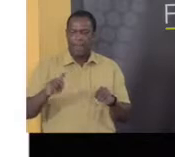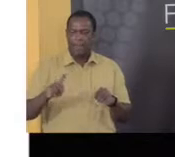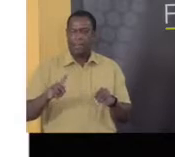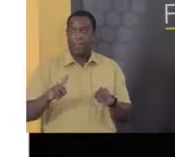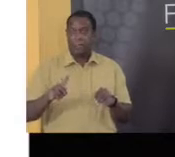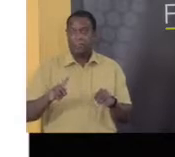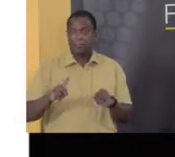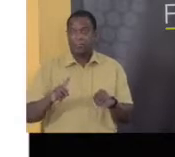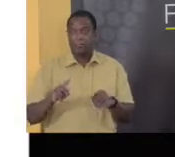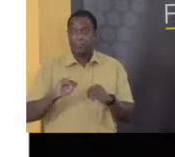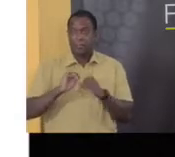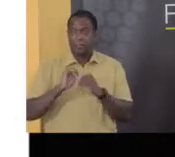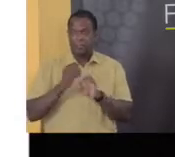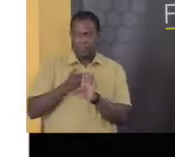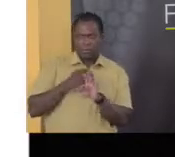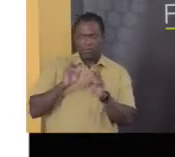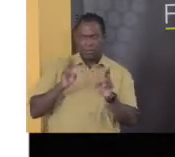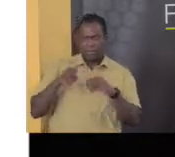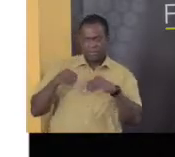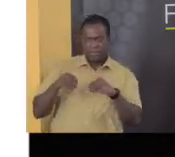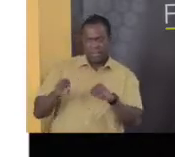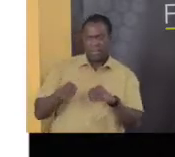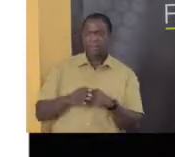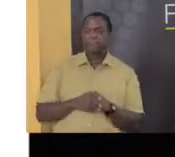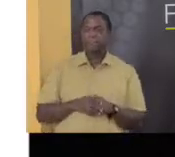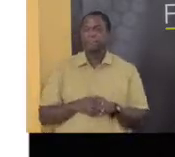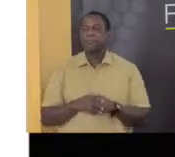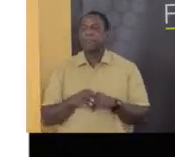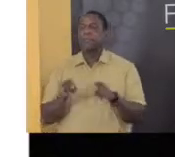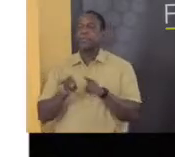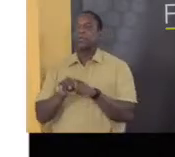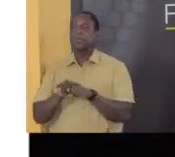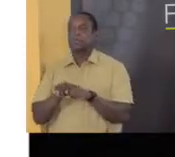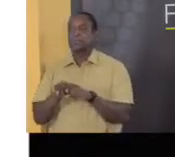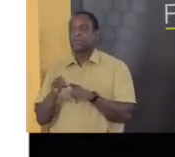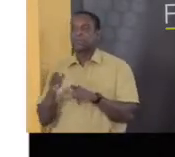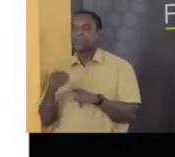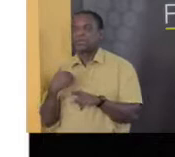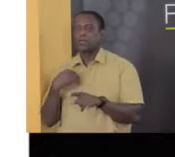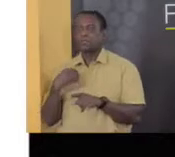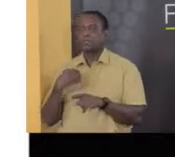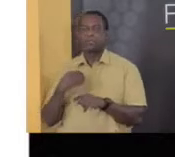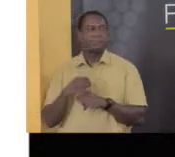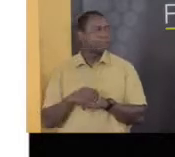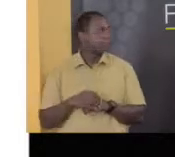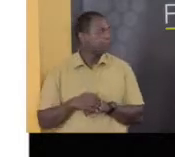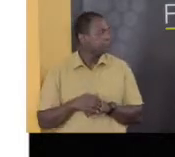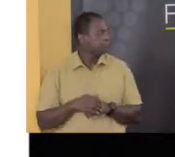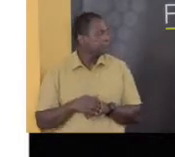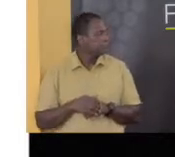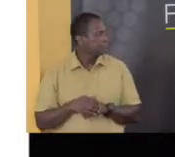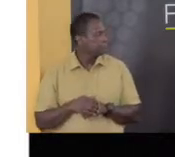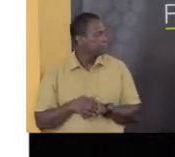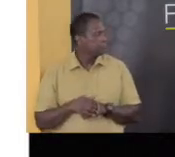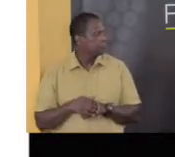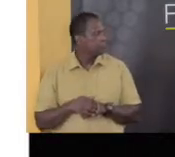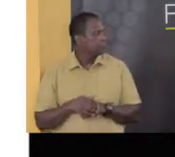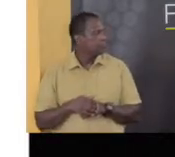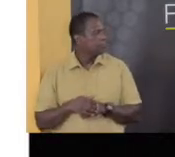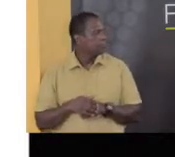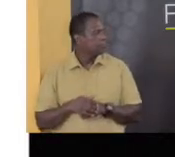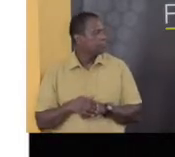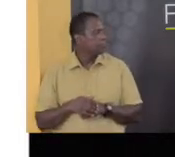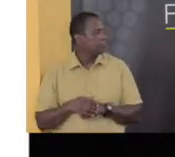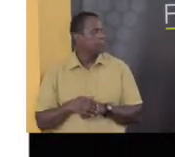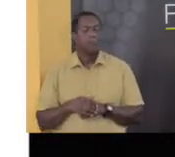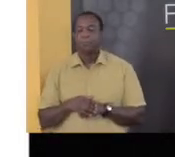the buyers. The buyers are the ones that are purchasing these things that are produced. They come